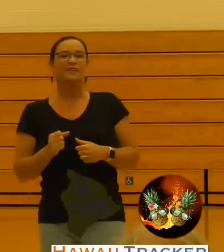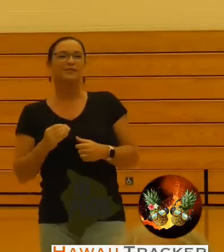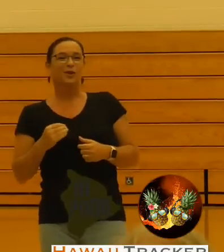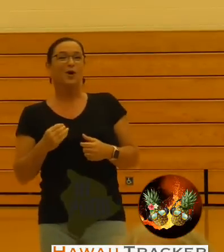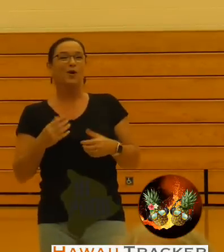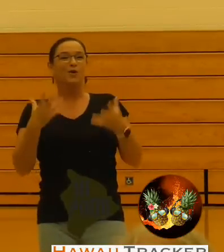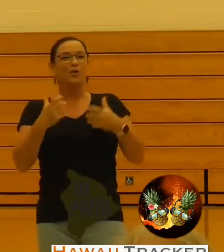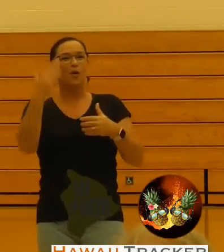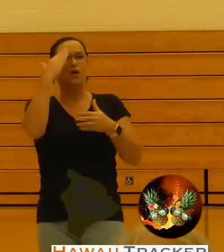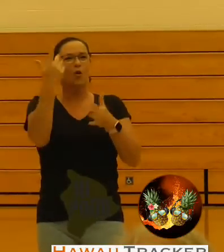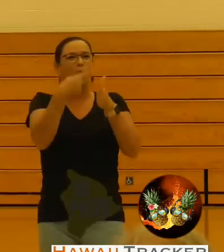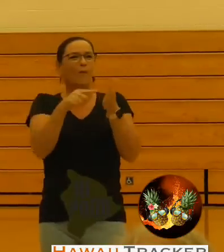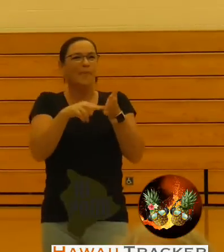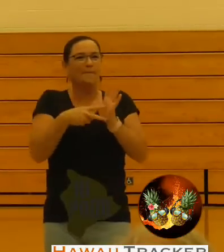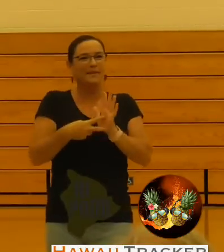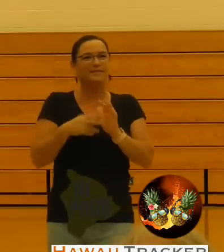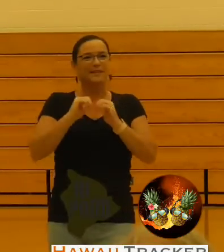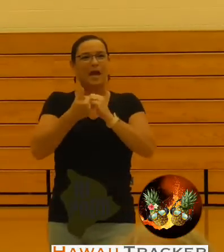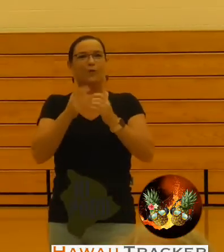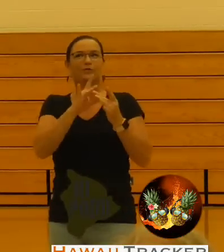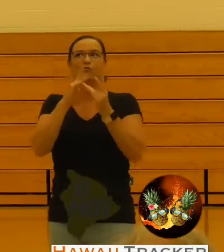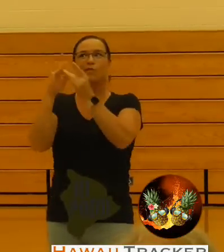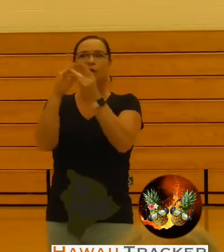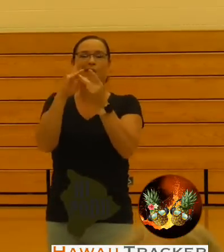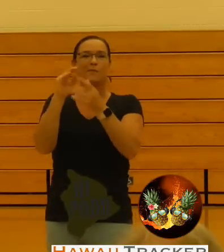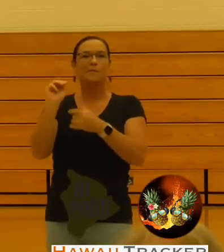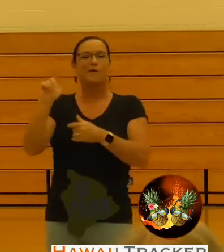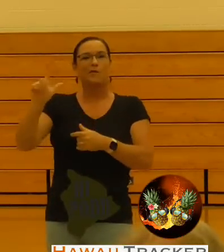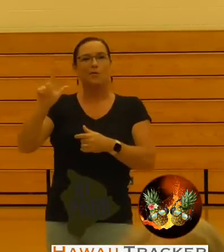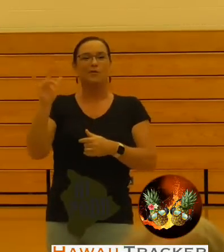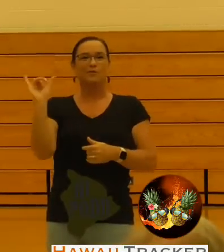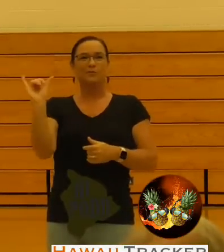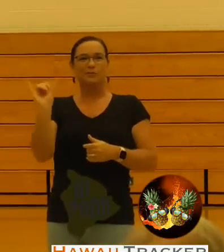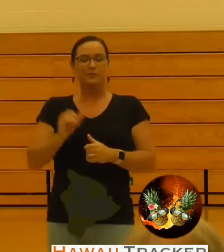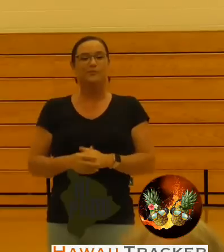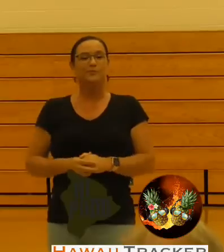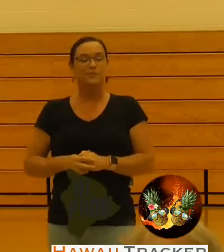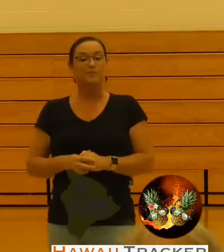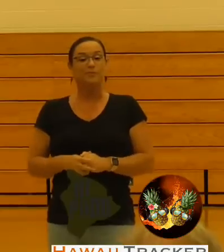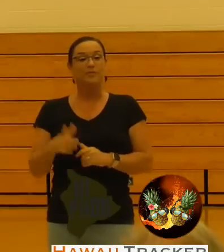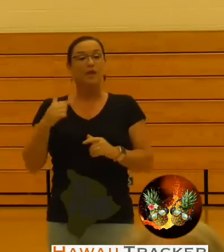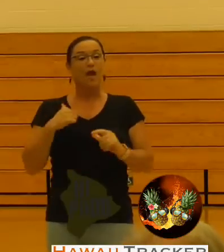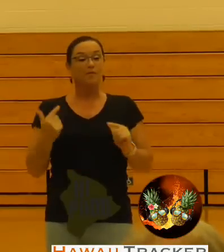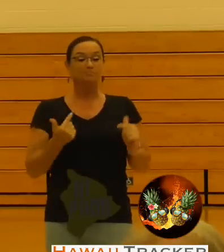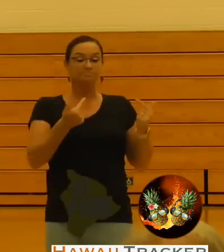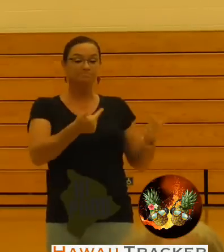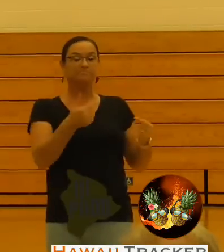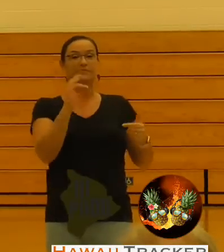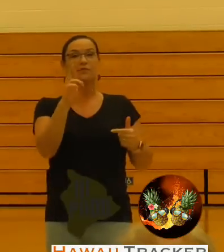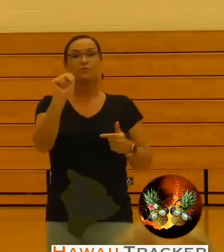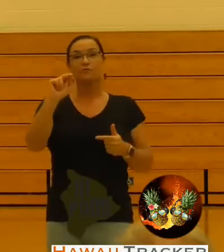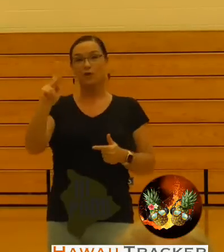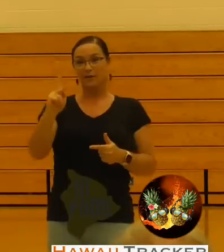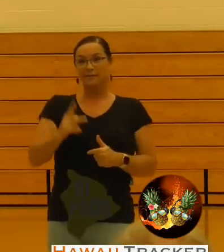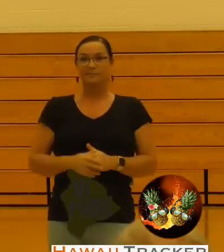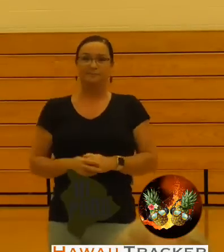portends for the future and how it might be related to Mauna Loa as well. So I'm going to turn it over to Frank now.